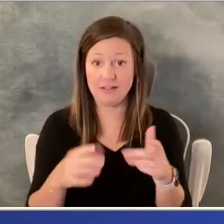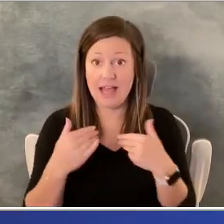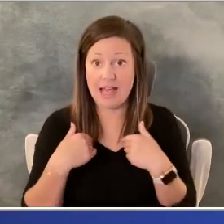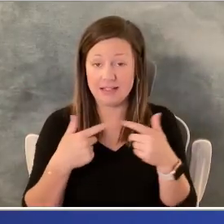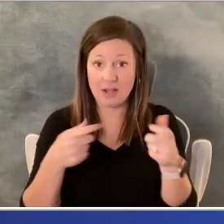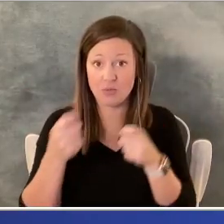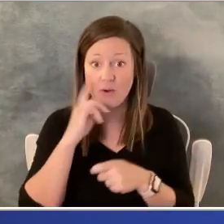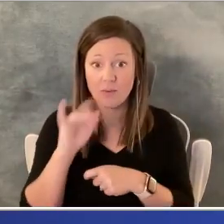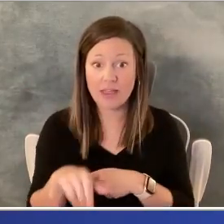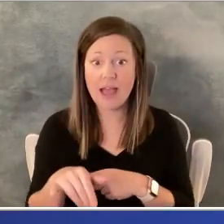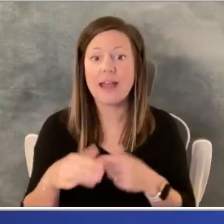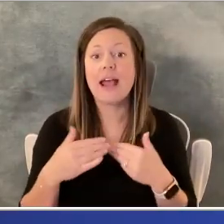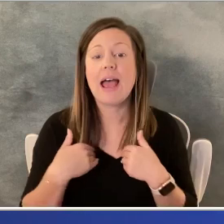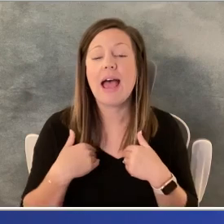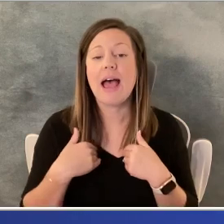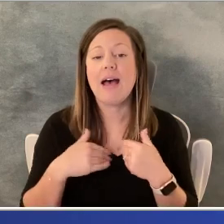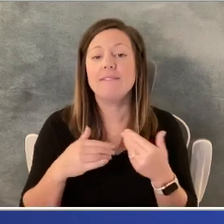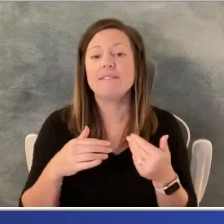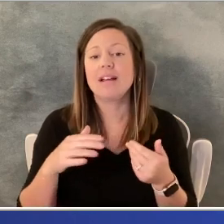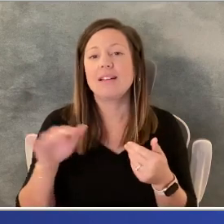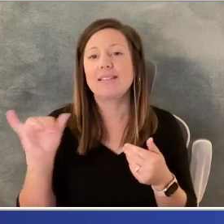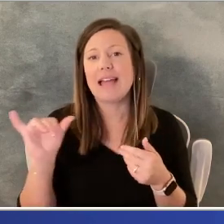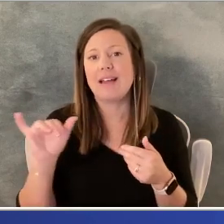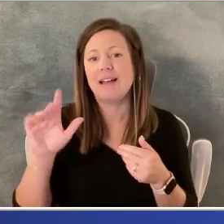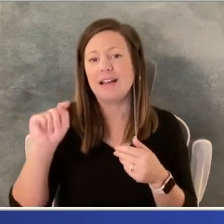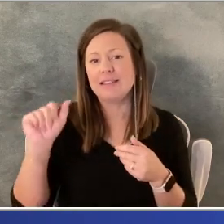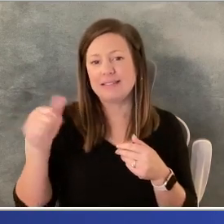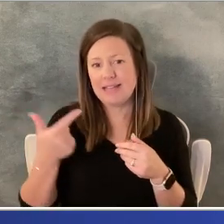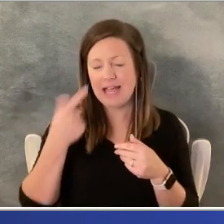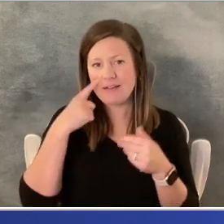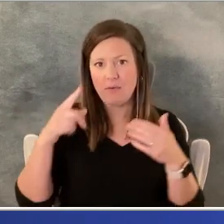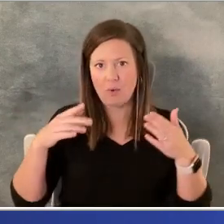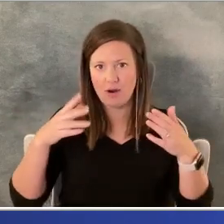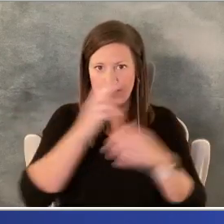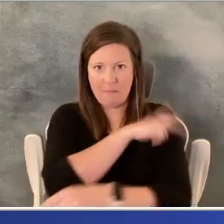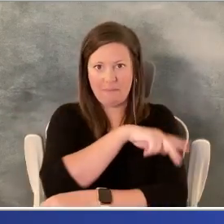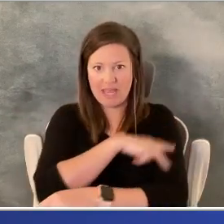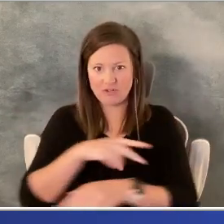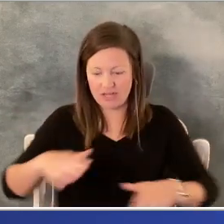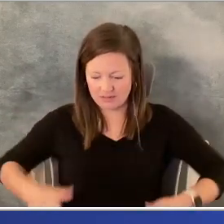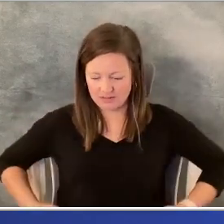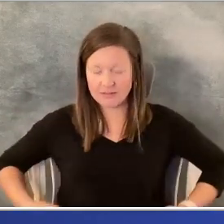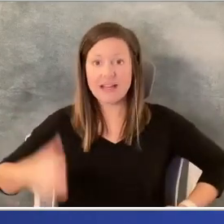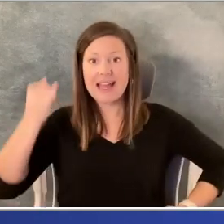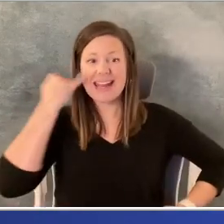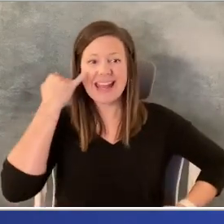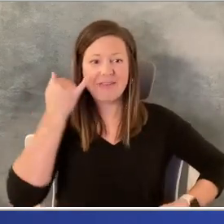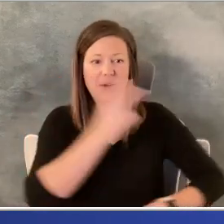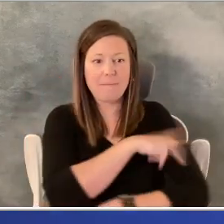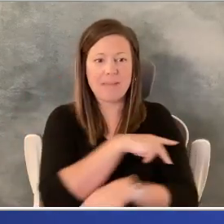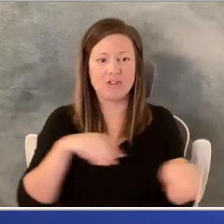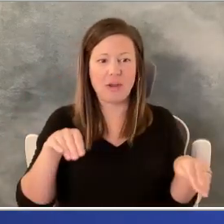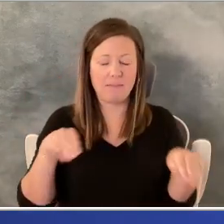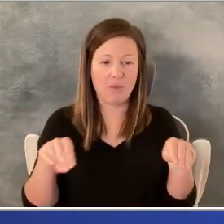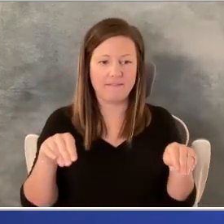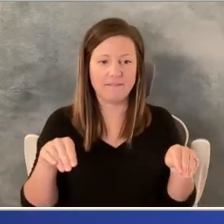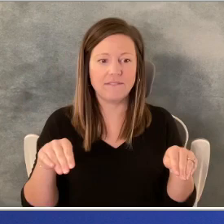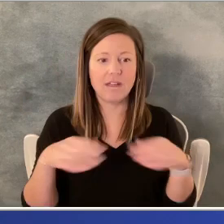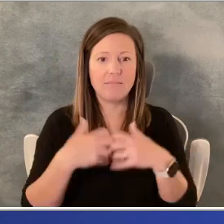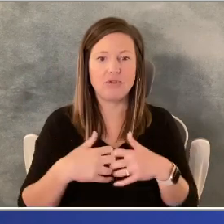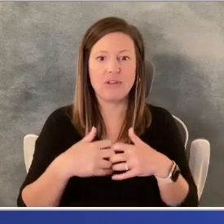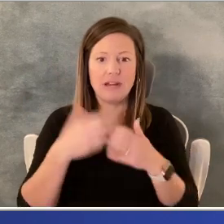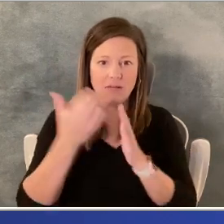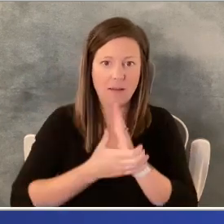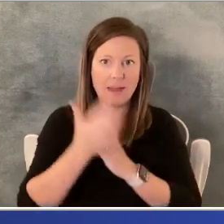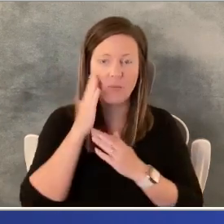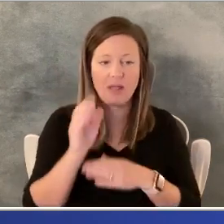little tag we put on their hip, on the patient's hip, and the machine tracks that tag, and if the patient moves even a millimeter, the machine will shut off. and then we